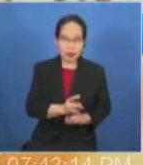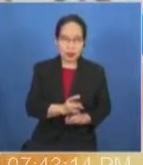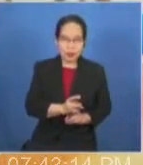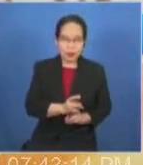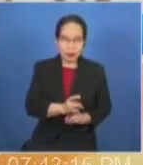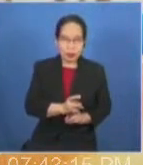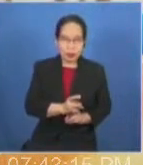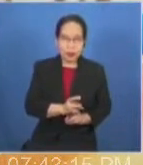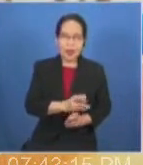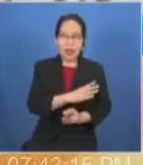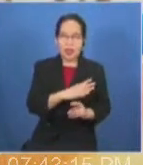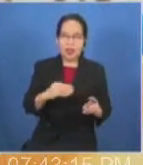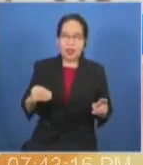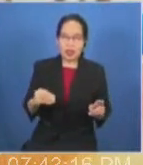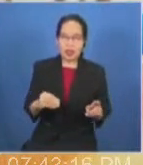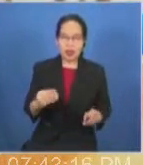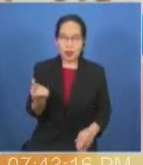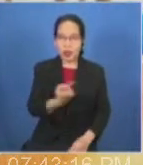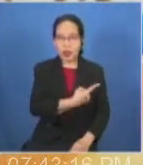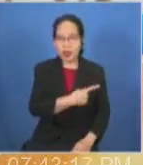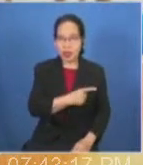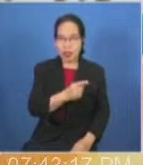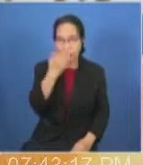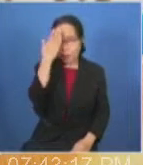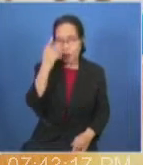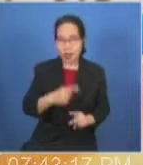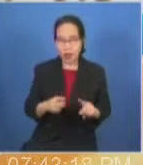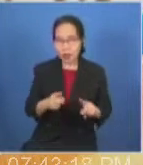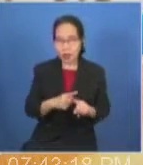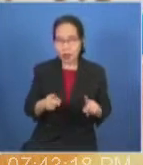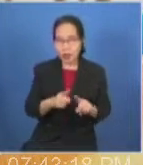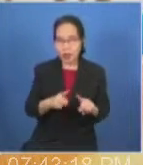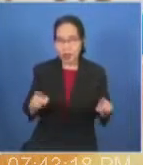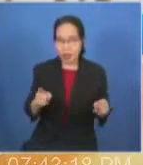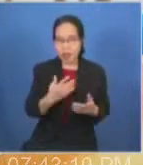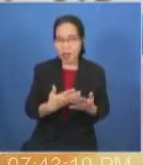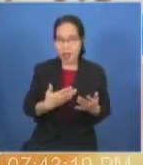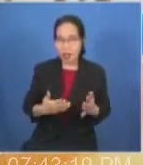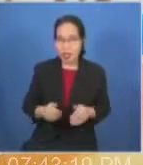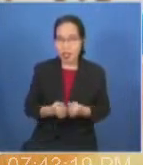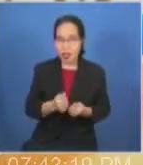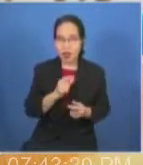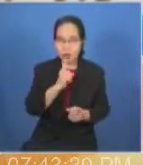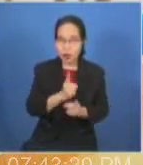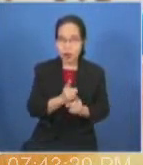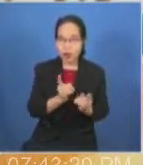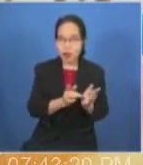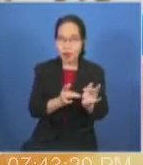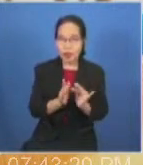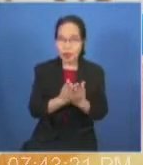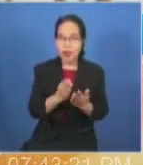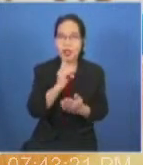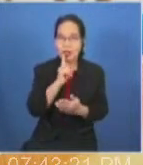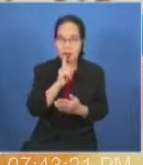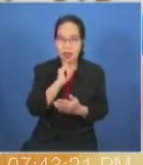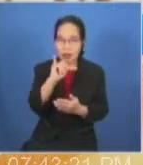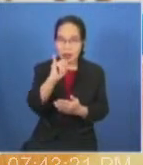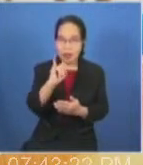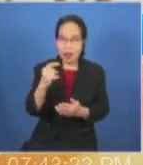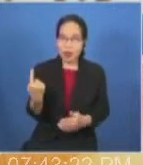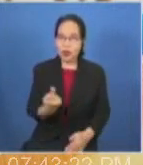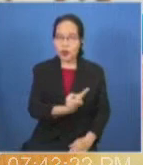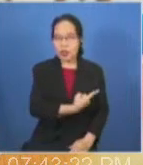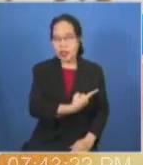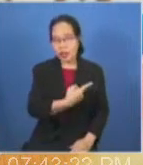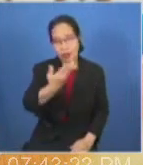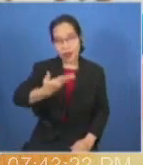At malalaman po natin ang iba-iba. And we are going to know the other things, how